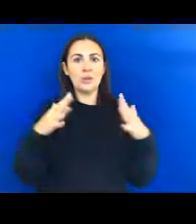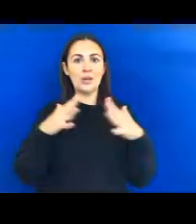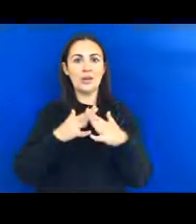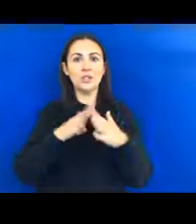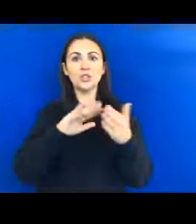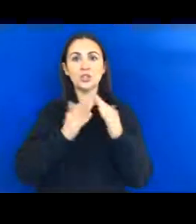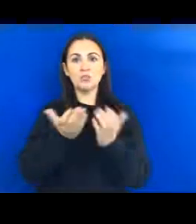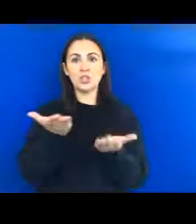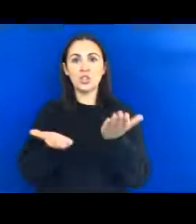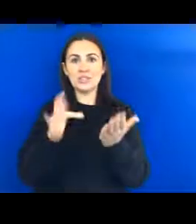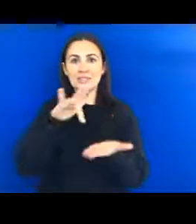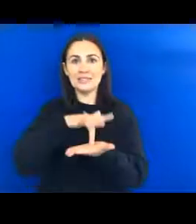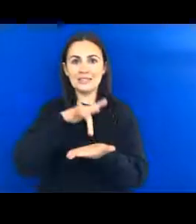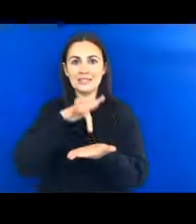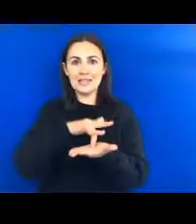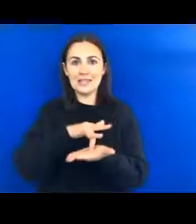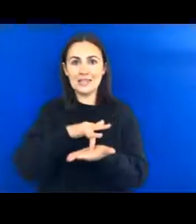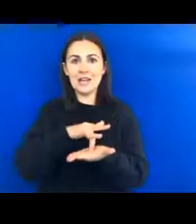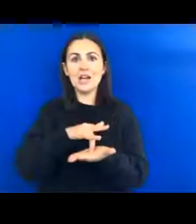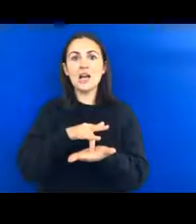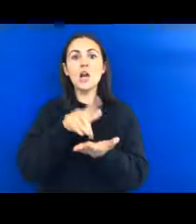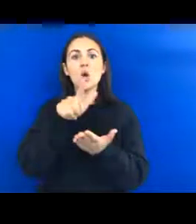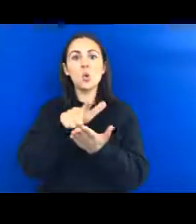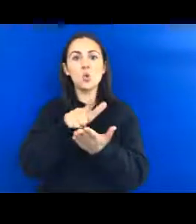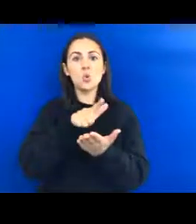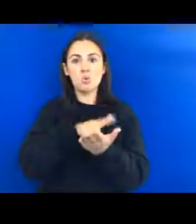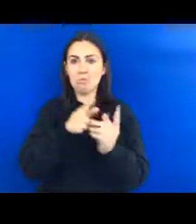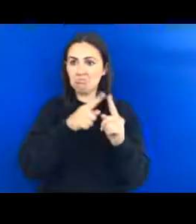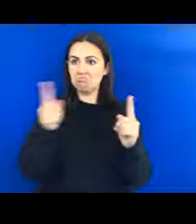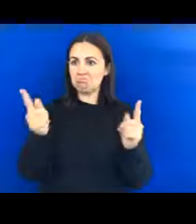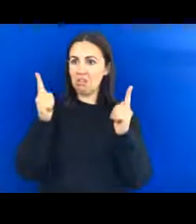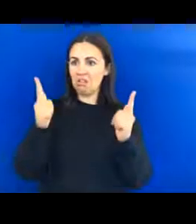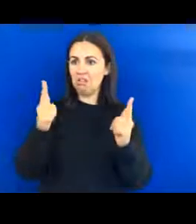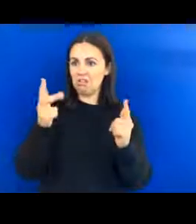Community Justice Centres, quite a lot of people have heard of those, so that's good.